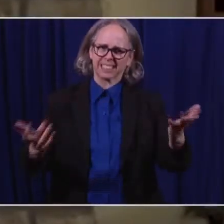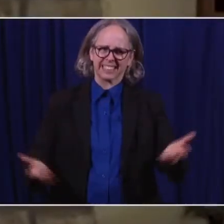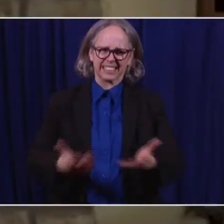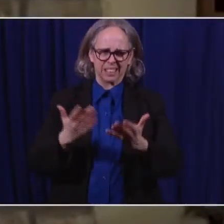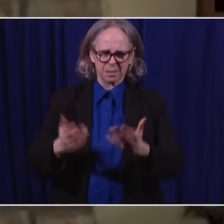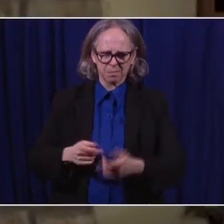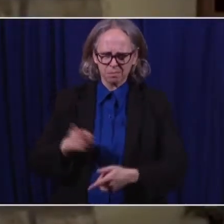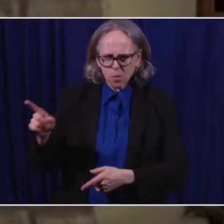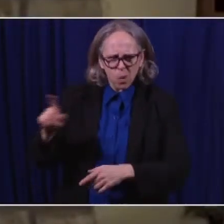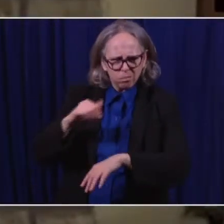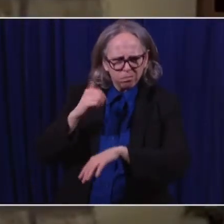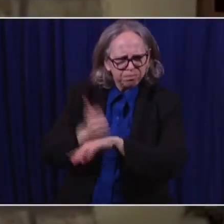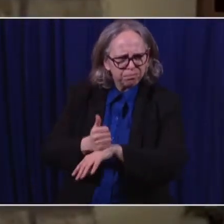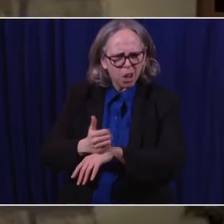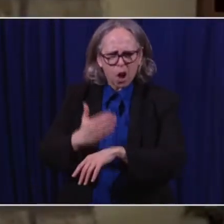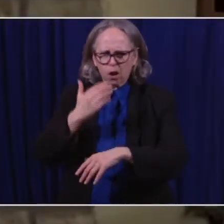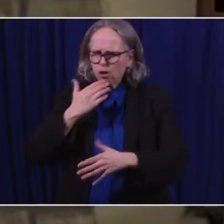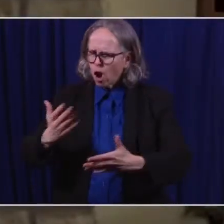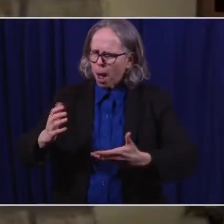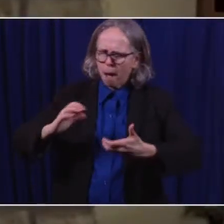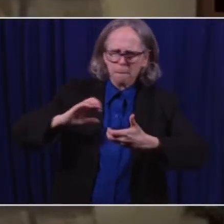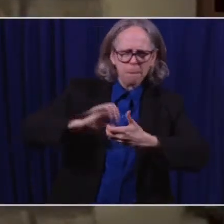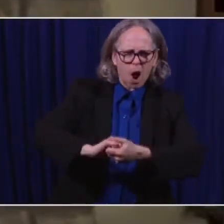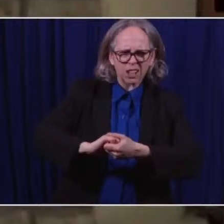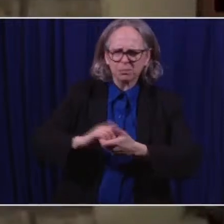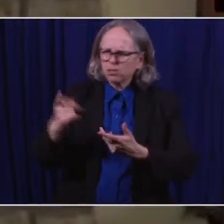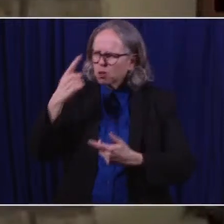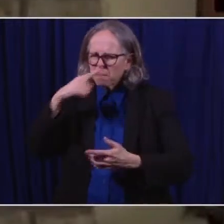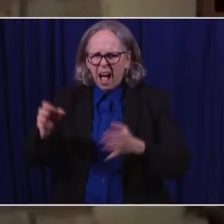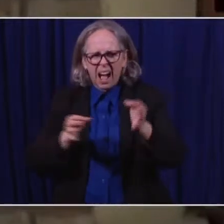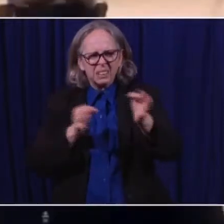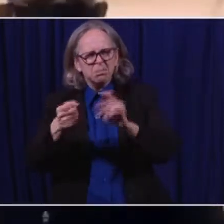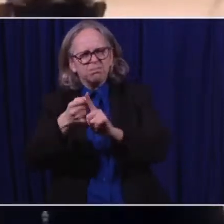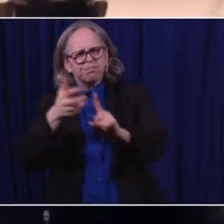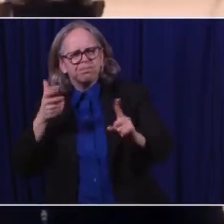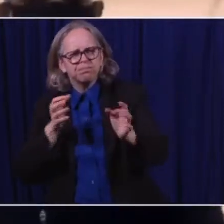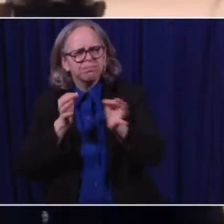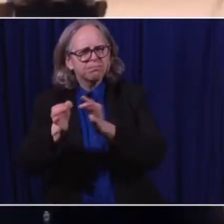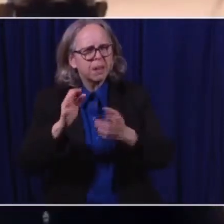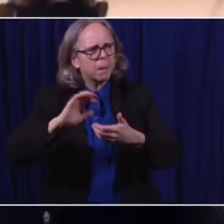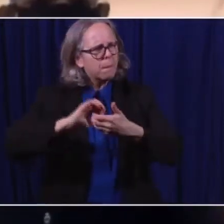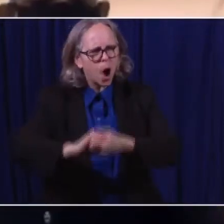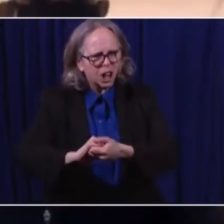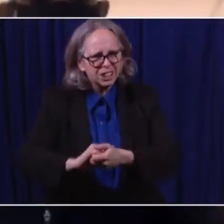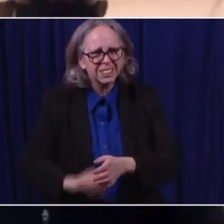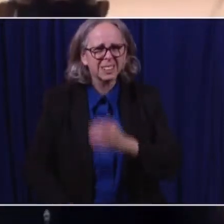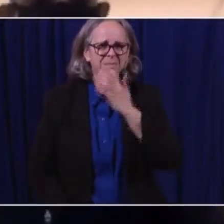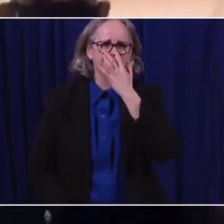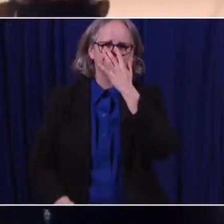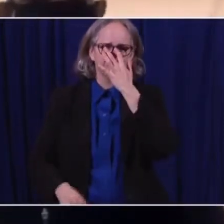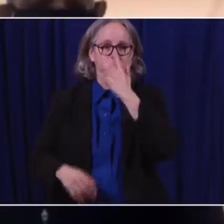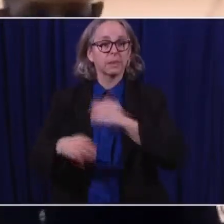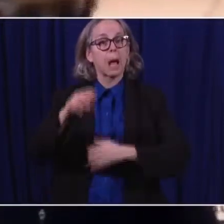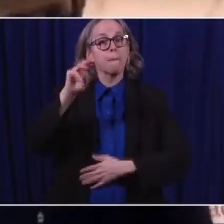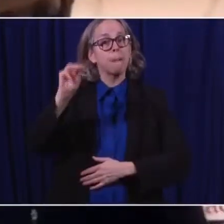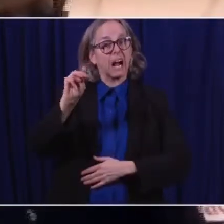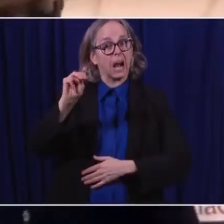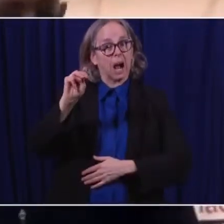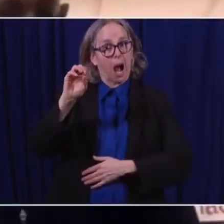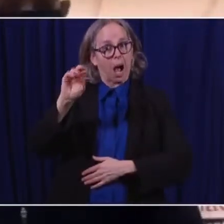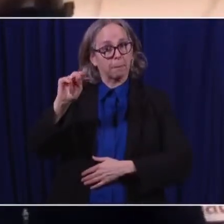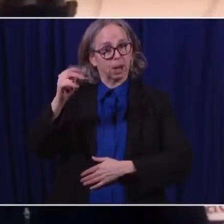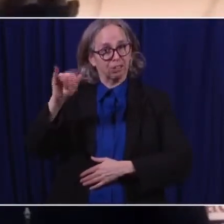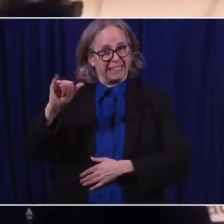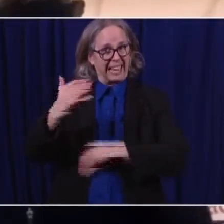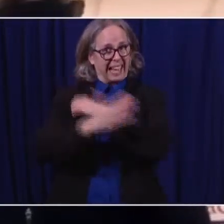bit about the players in that partnership and how this is working. Yes, our Montgomery County Board of Developmental